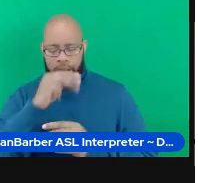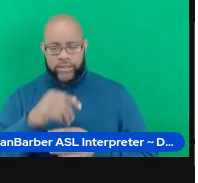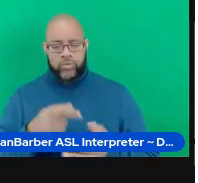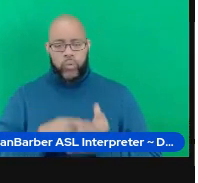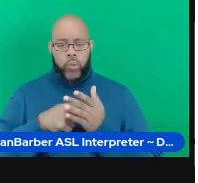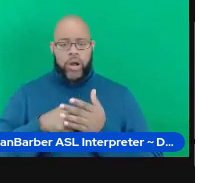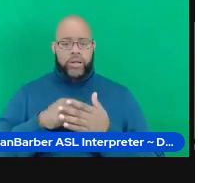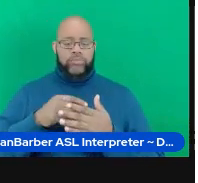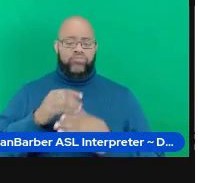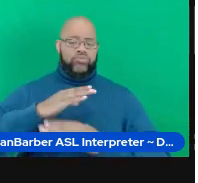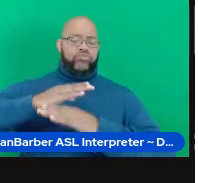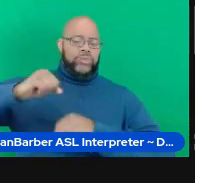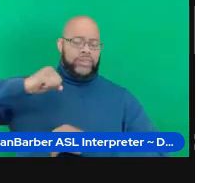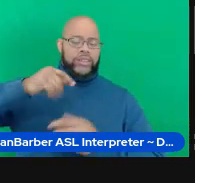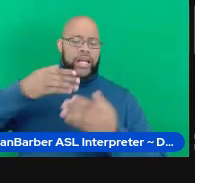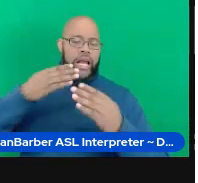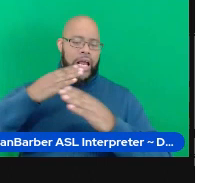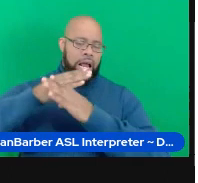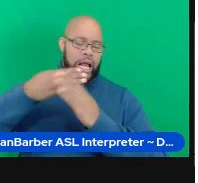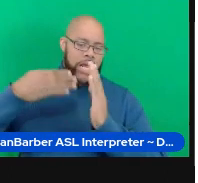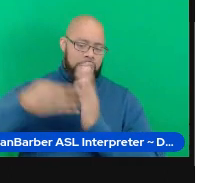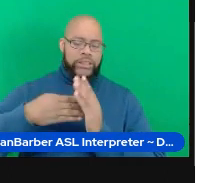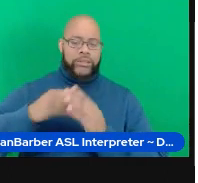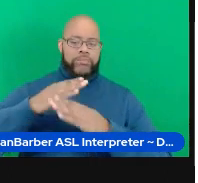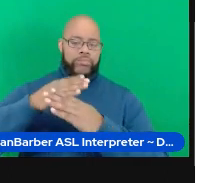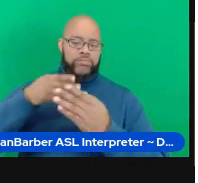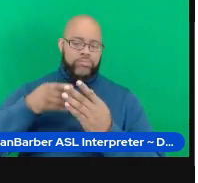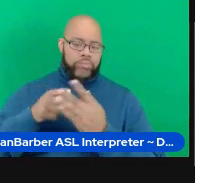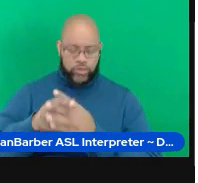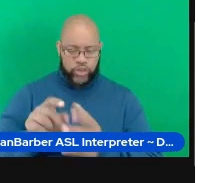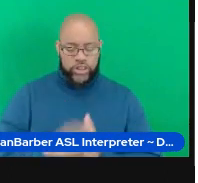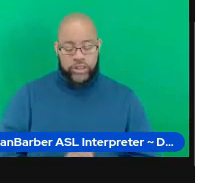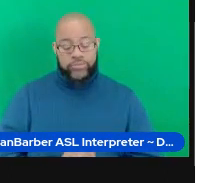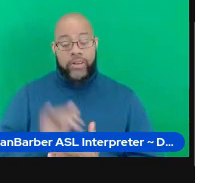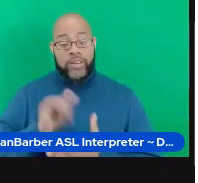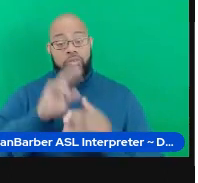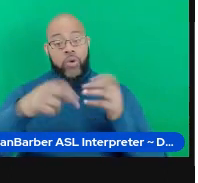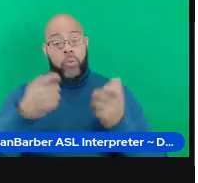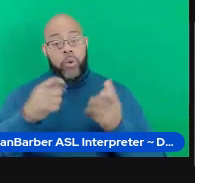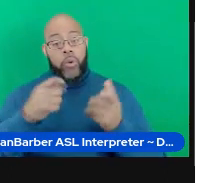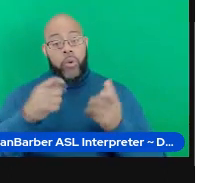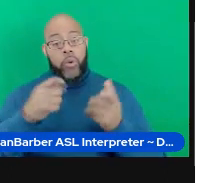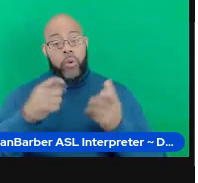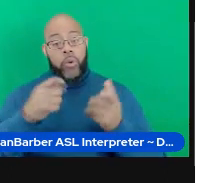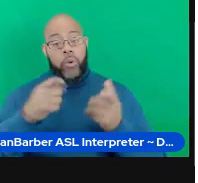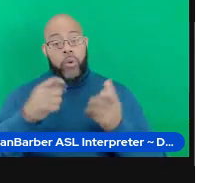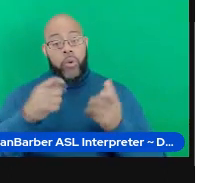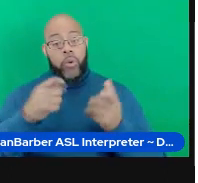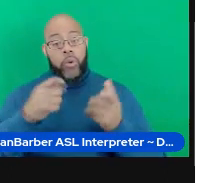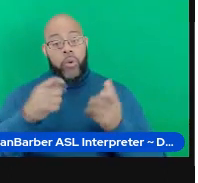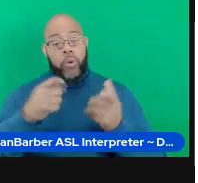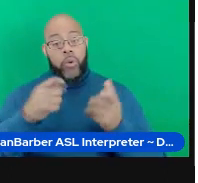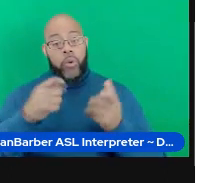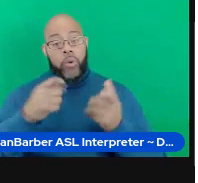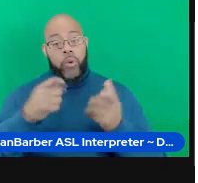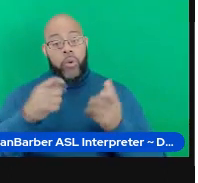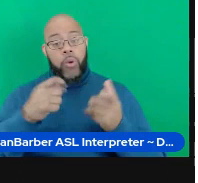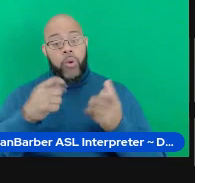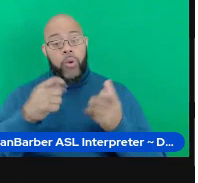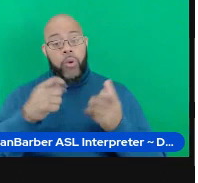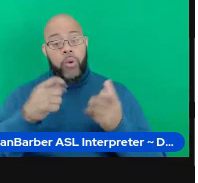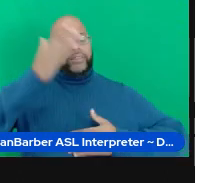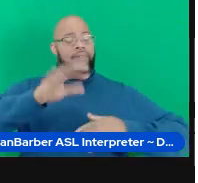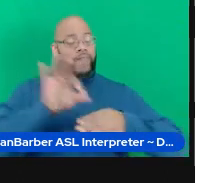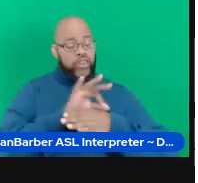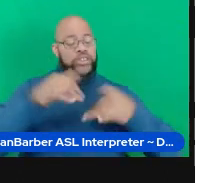penetration. So despite these surprising results, I wanted to further investigate these mice to determine what immune functions were